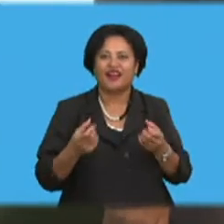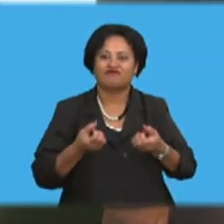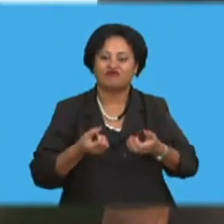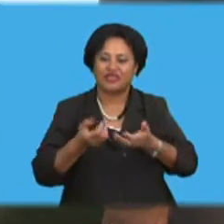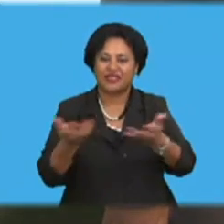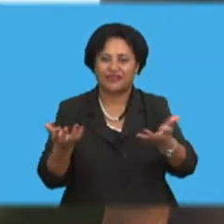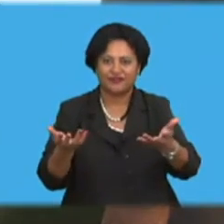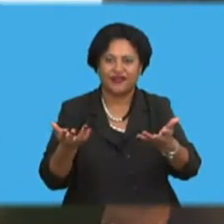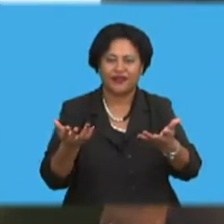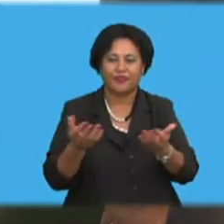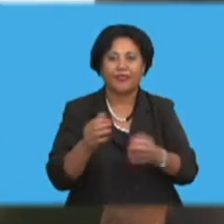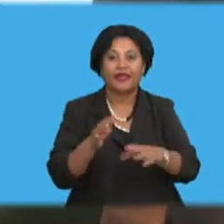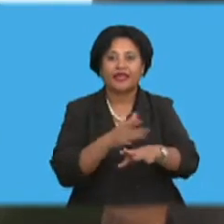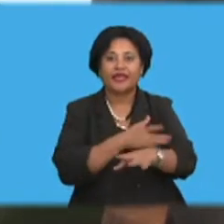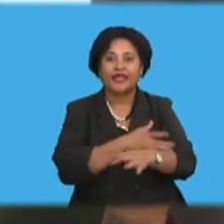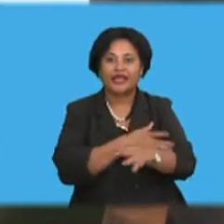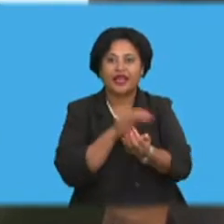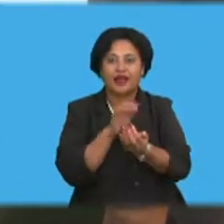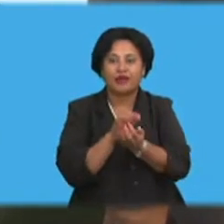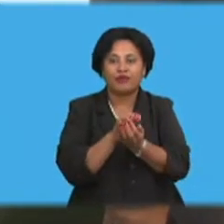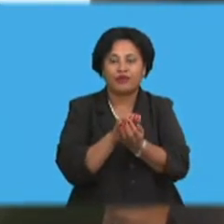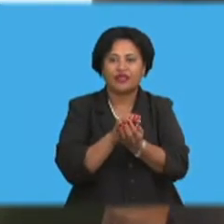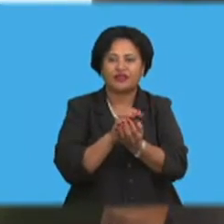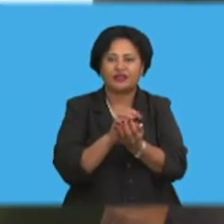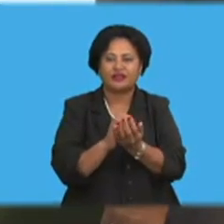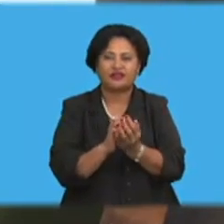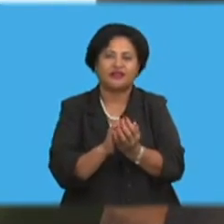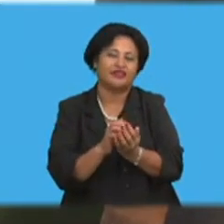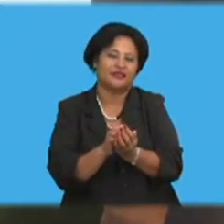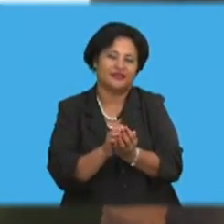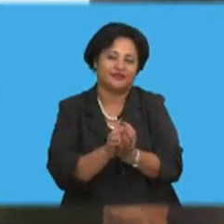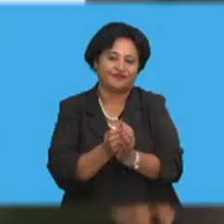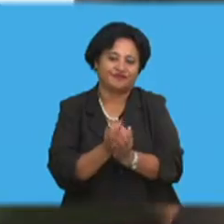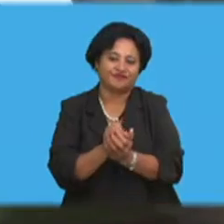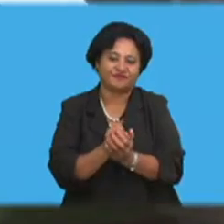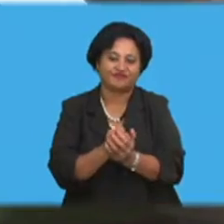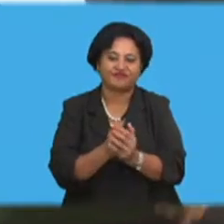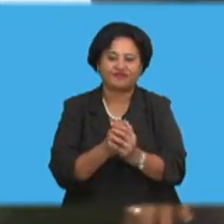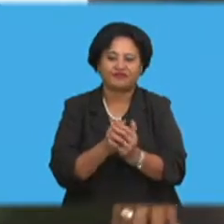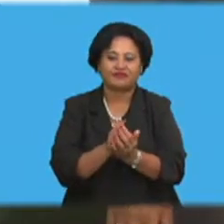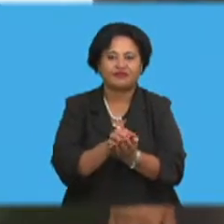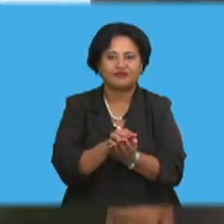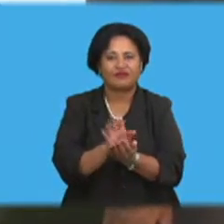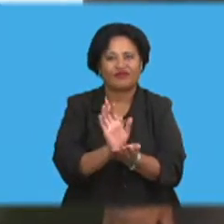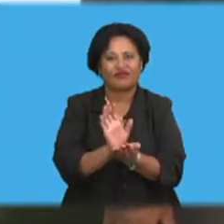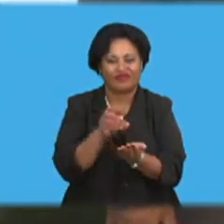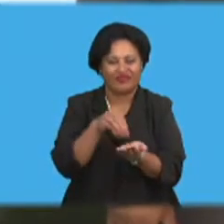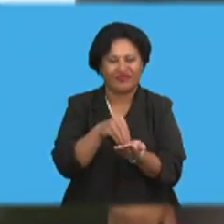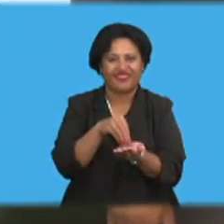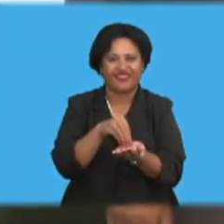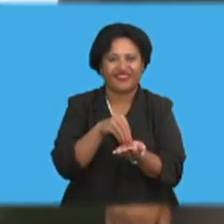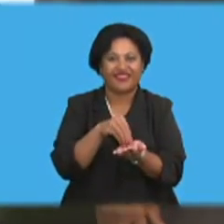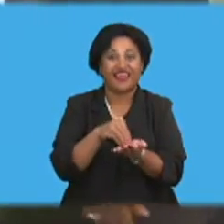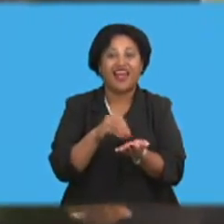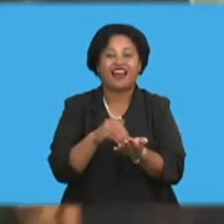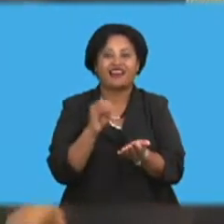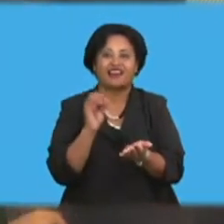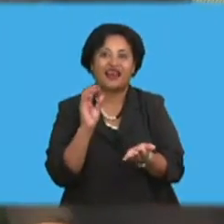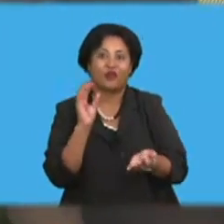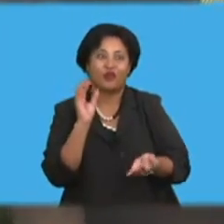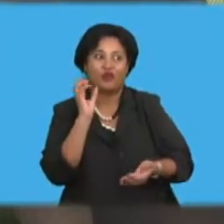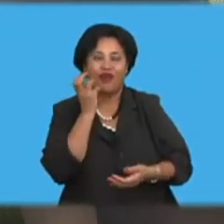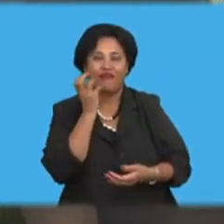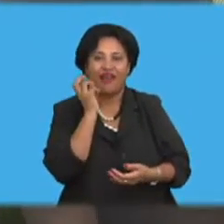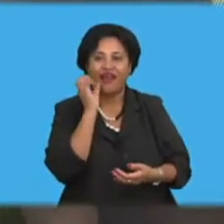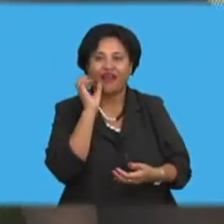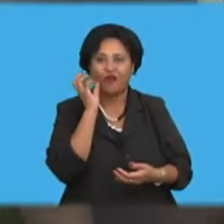this Green Pearl variety. And Madam Speaker, it's quite attractive in the market for those that wish to go